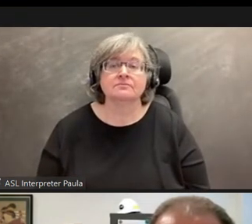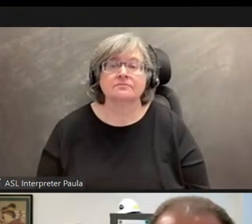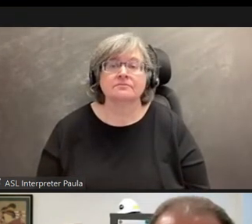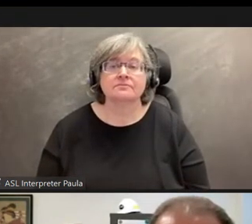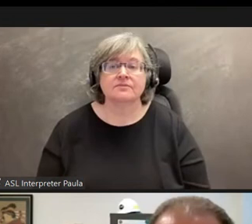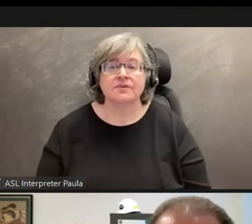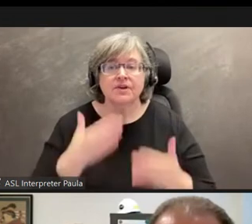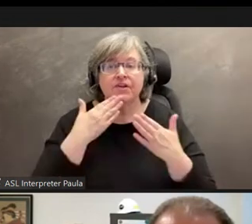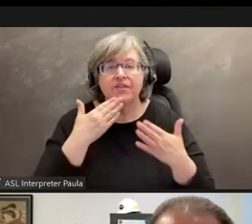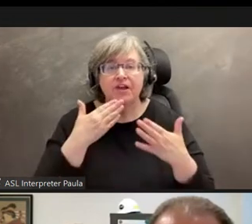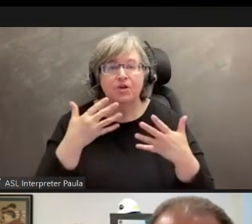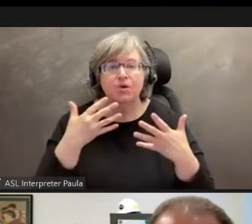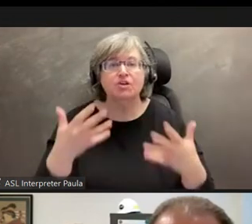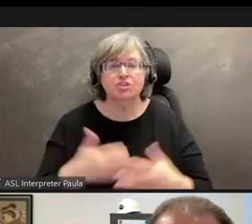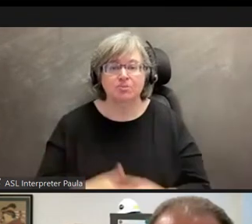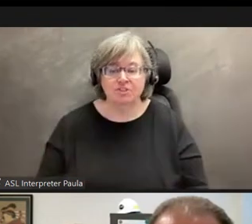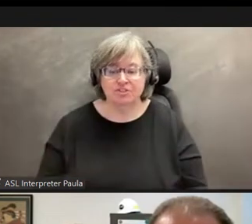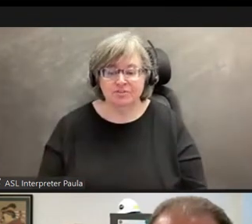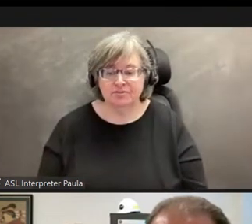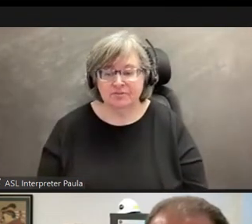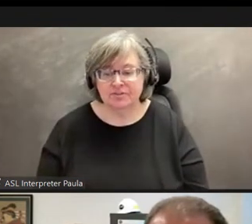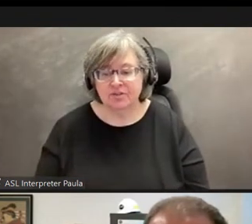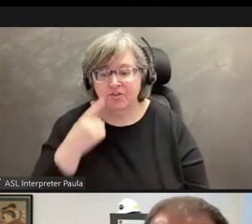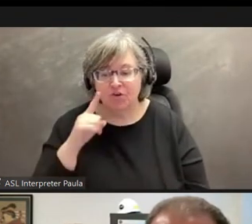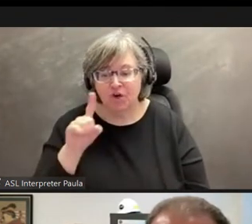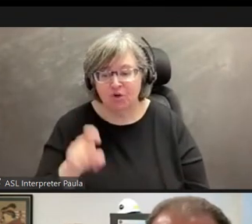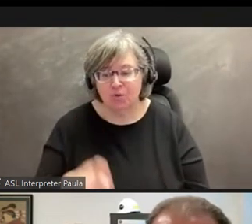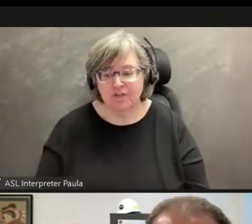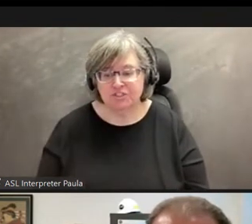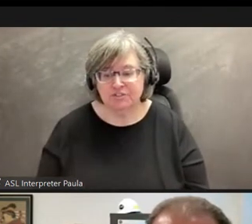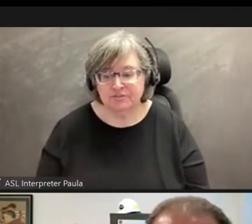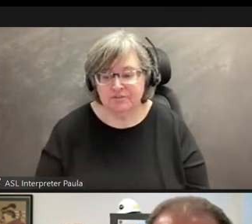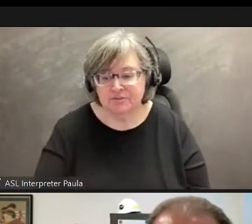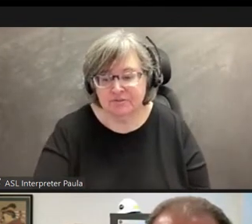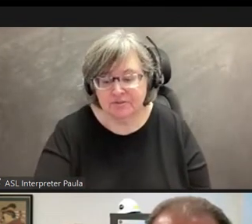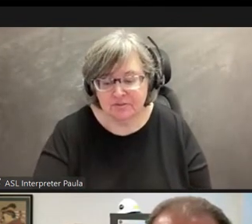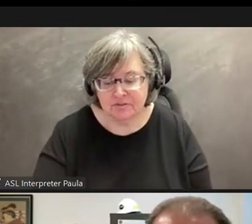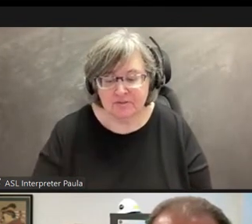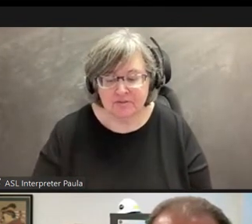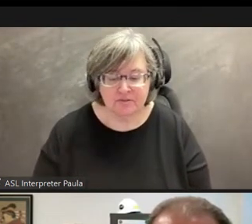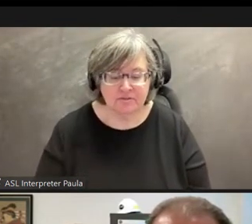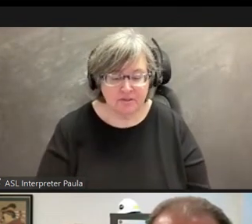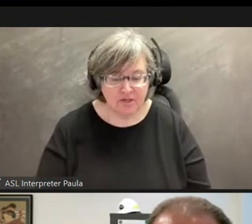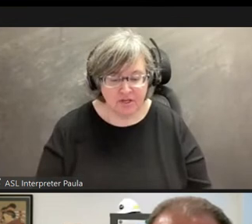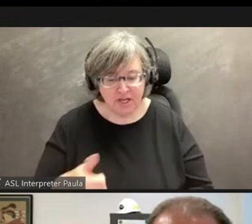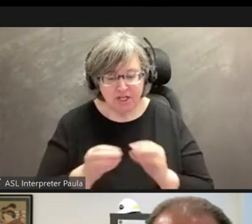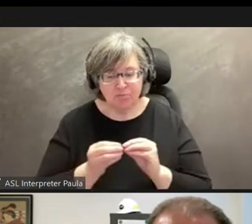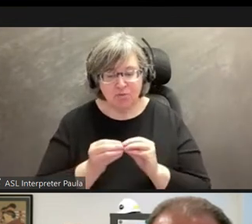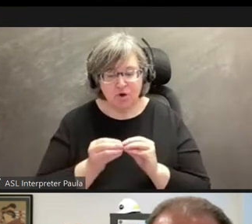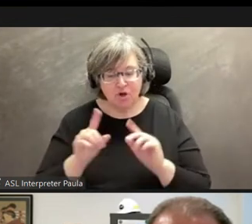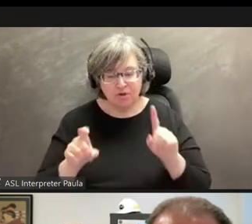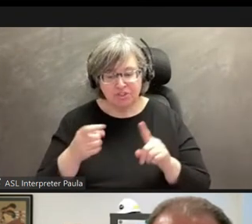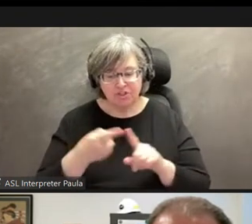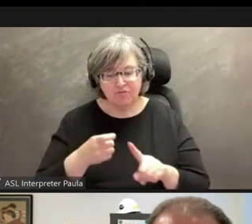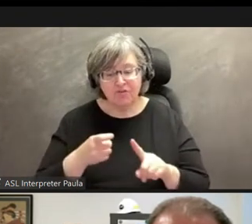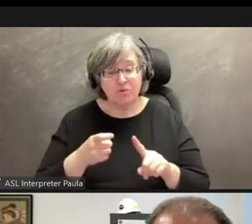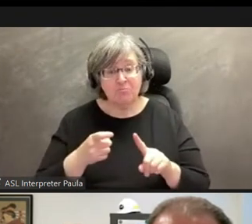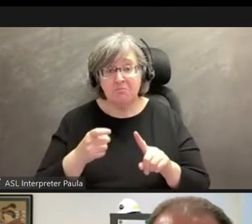Mm-hmm. Thank you so much. Yes. For your question, do we have any other questions at the moment from the committee?